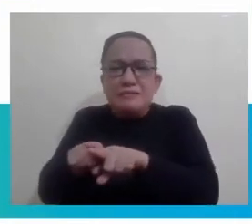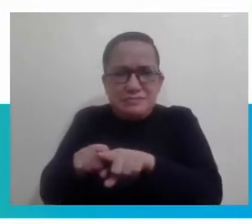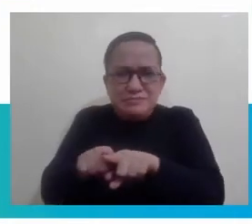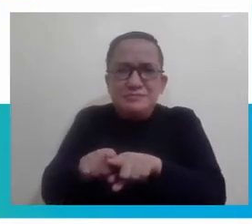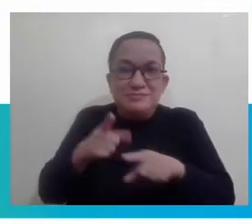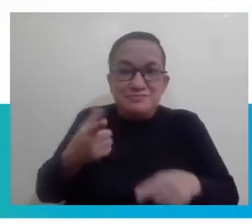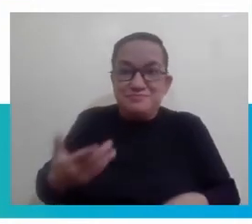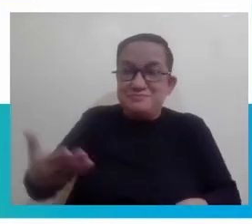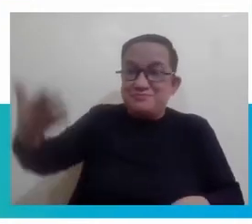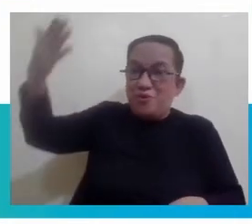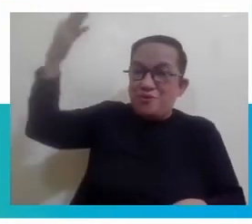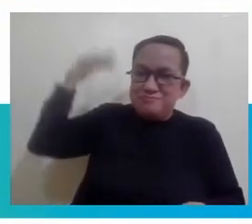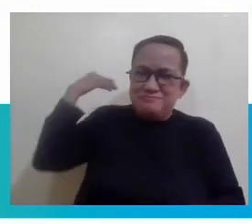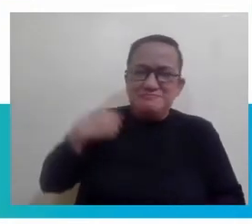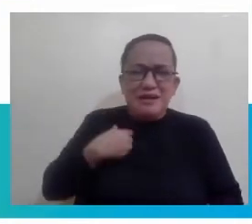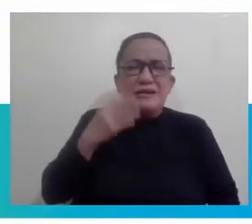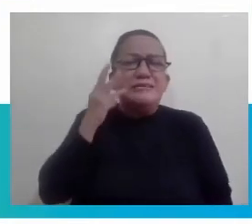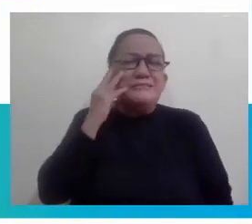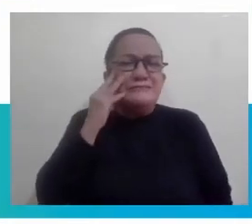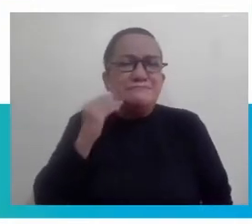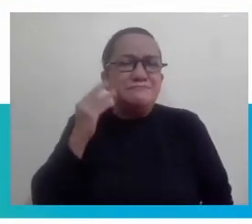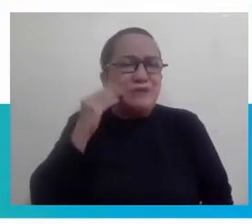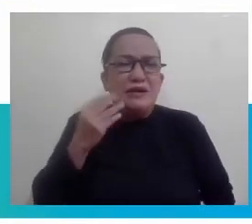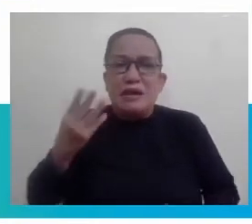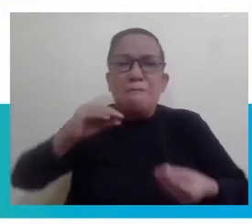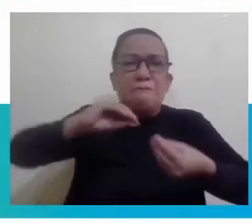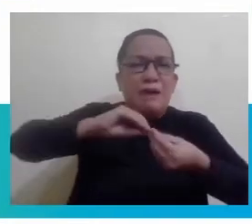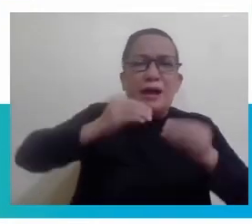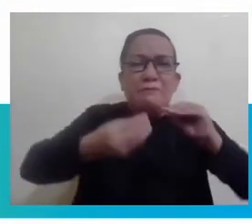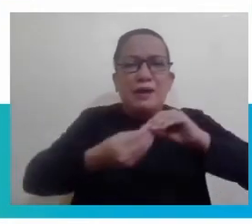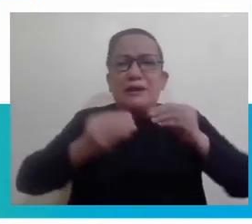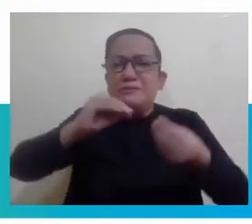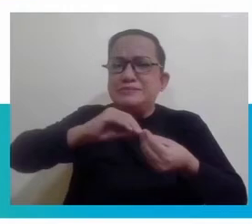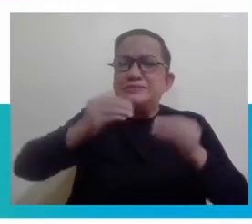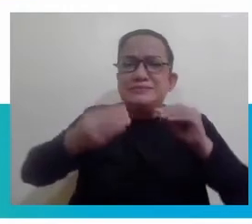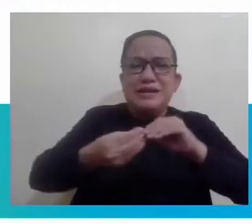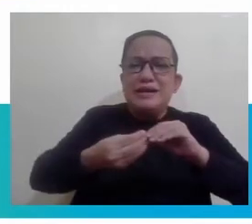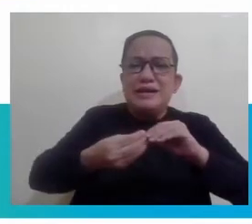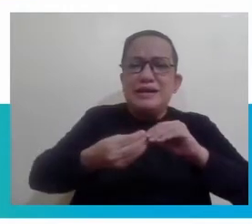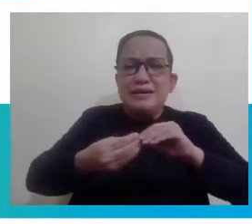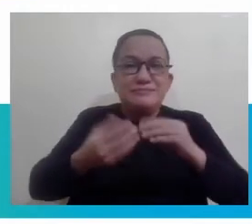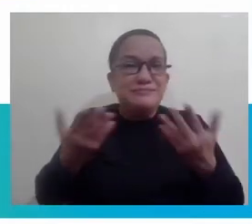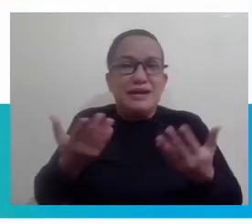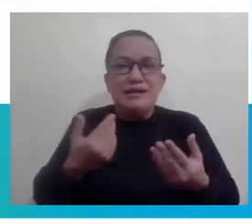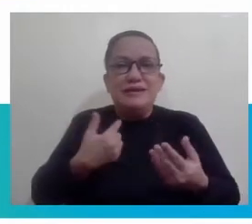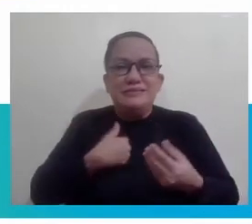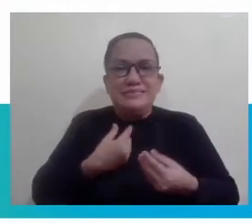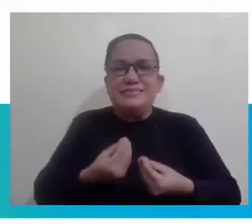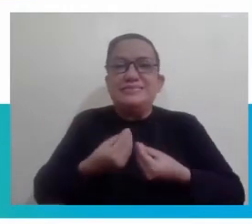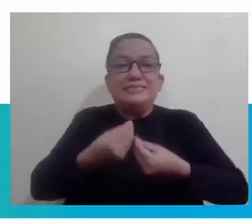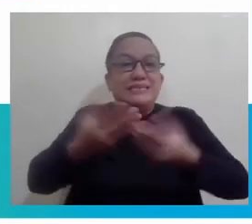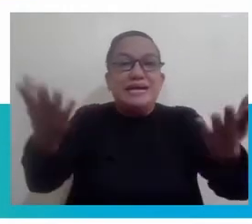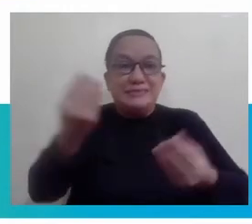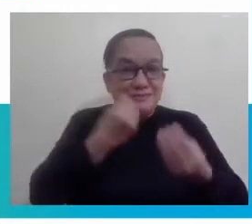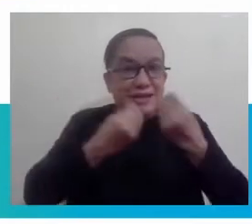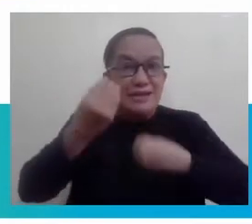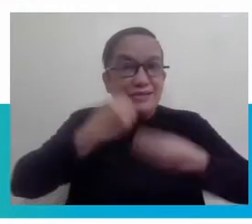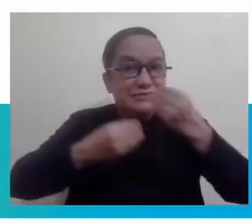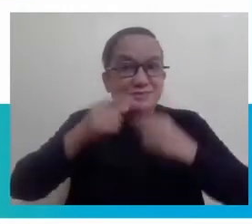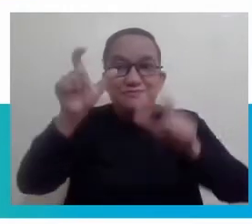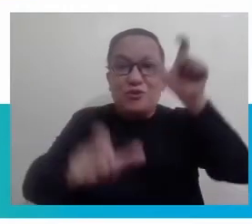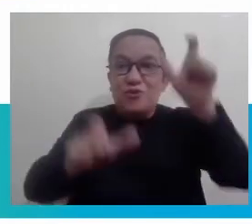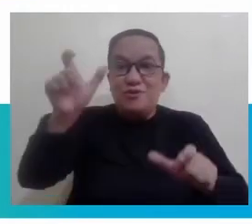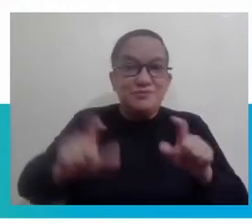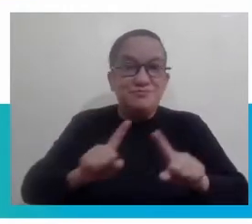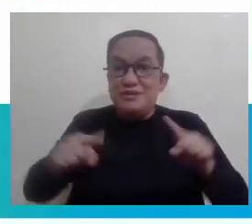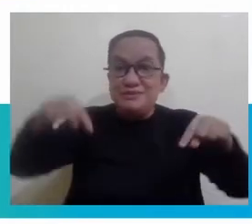providing people with food, keeping them from going hungry. I do think now, at this point, we